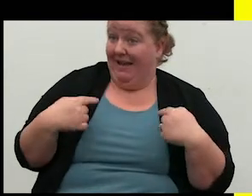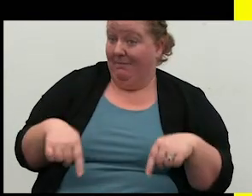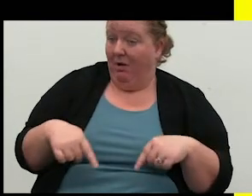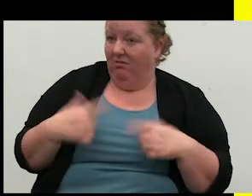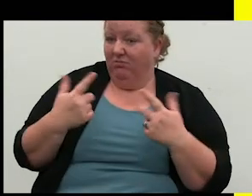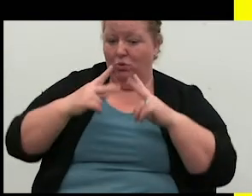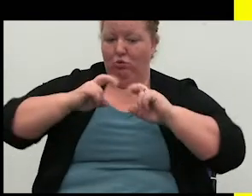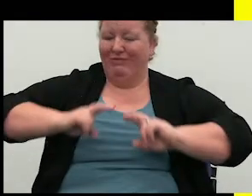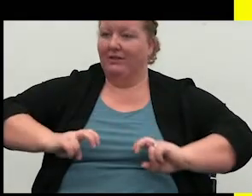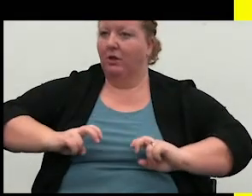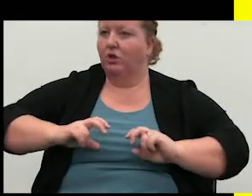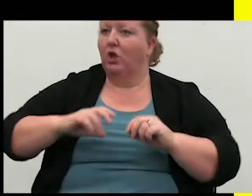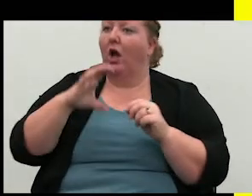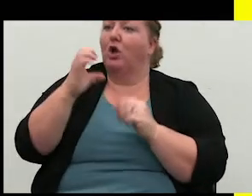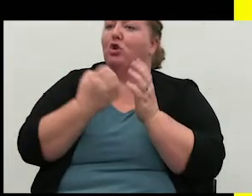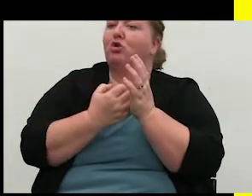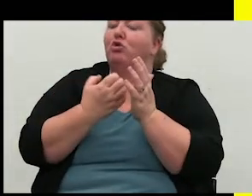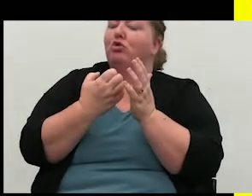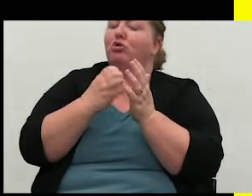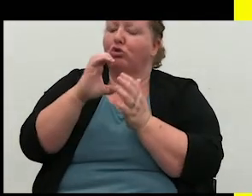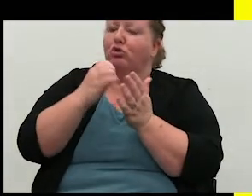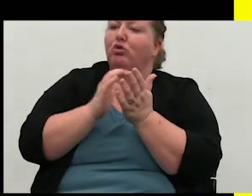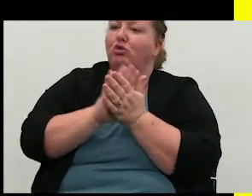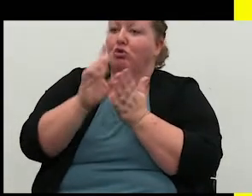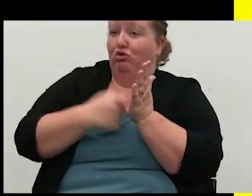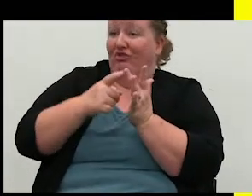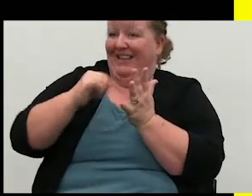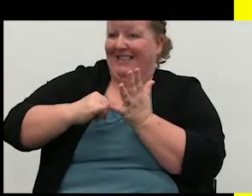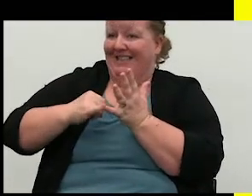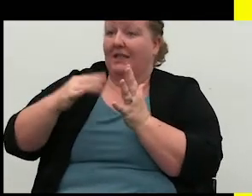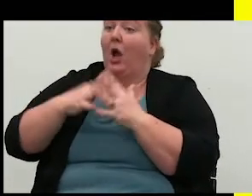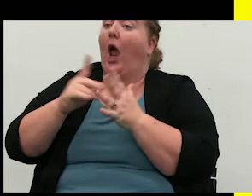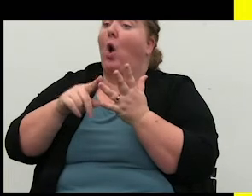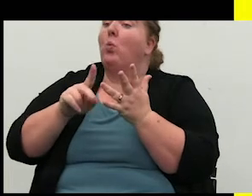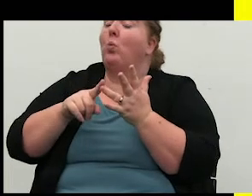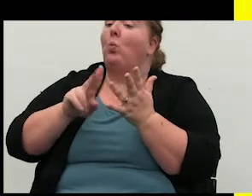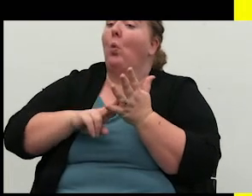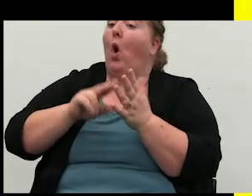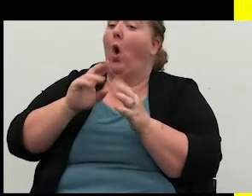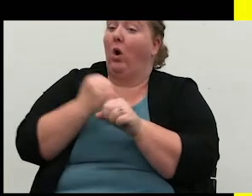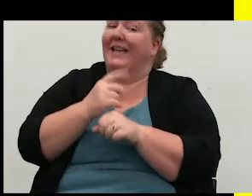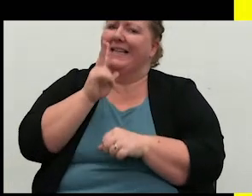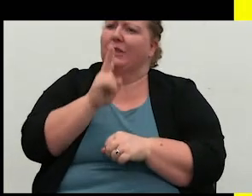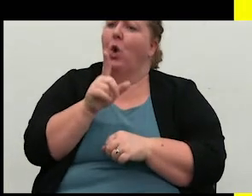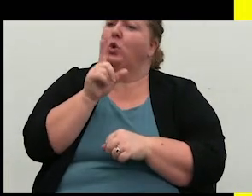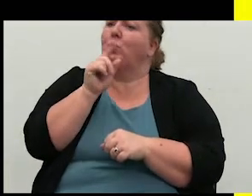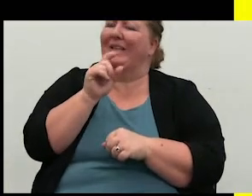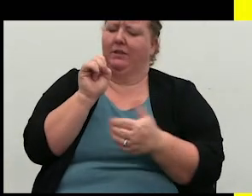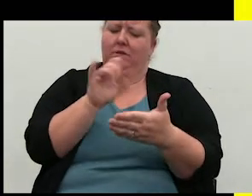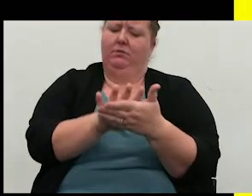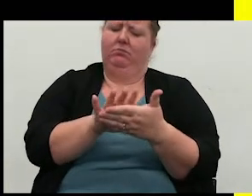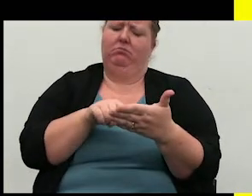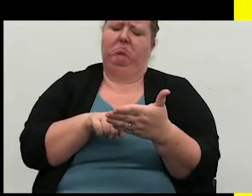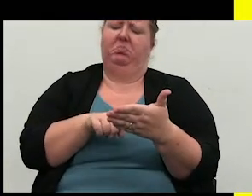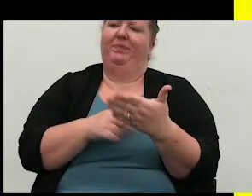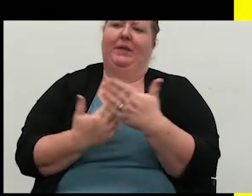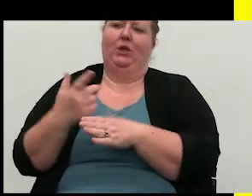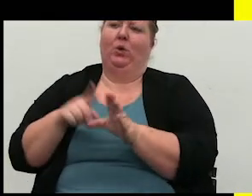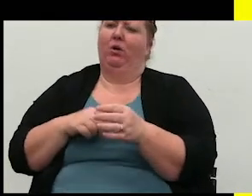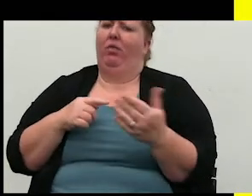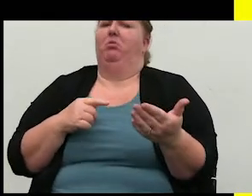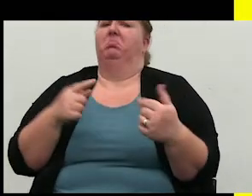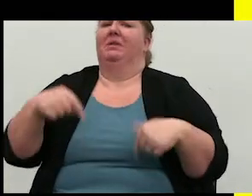called Chris Kwon saw this as a tweet. He was in New York and said, oh, well, this is a